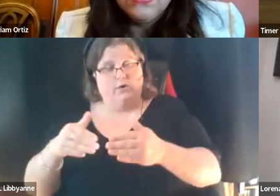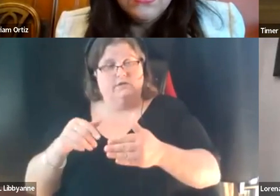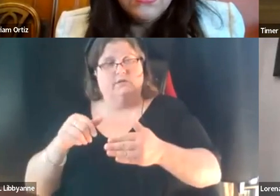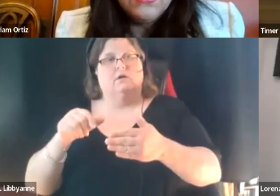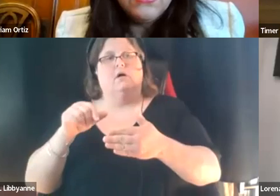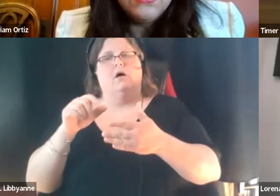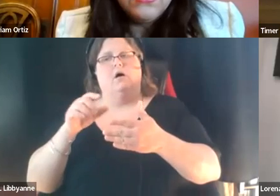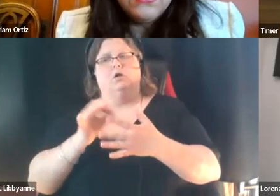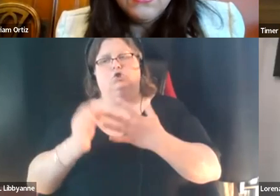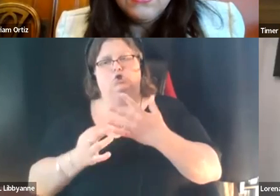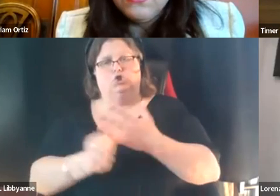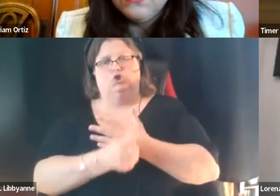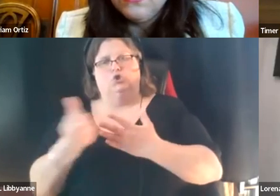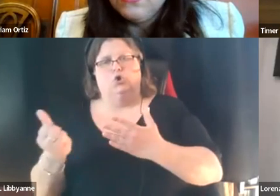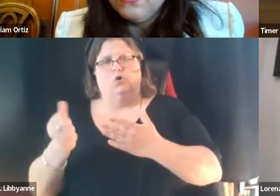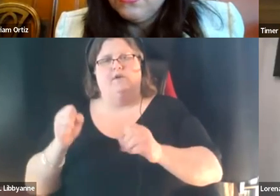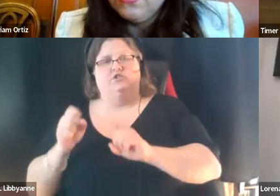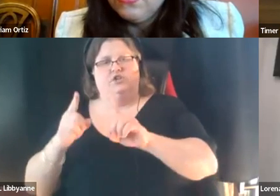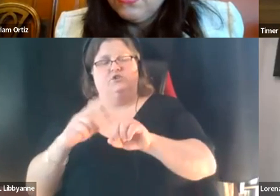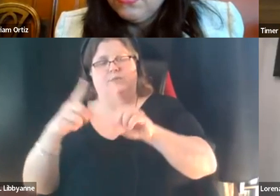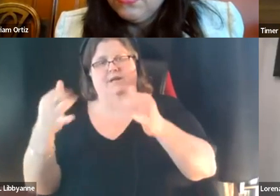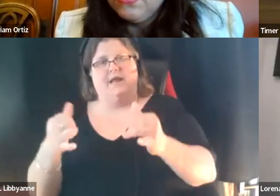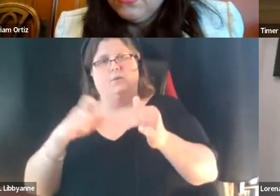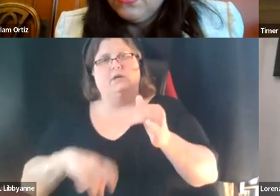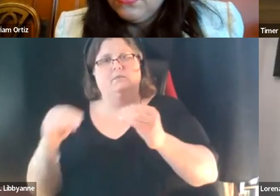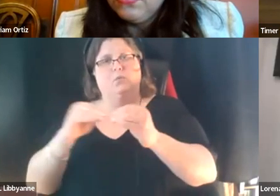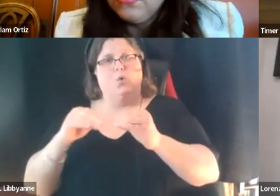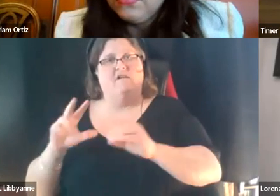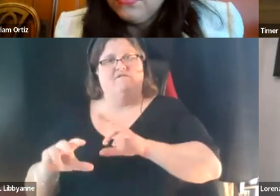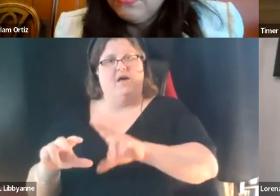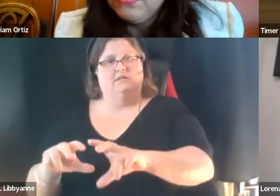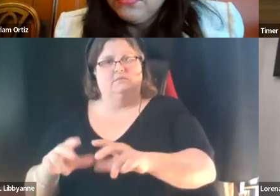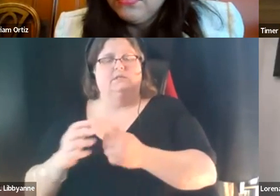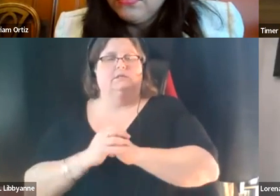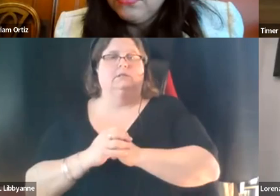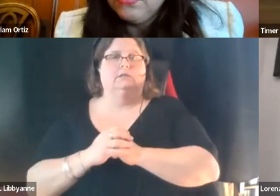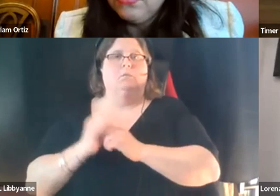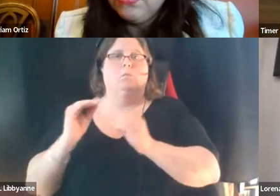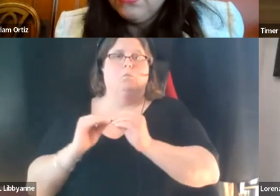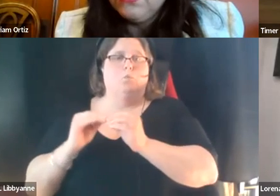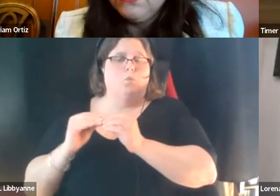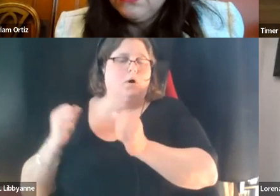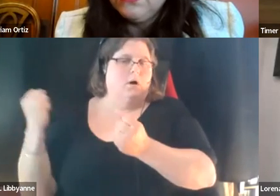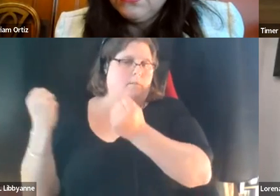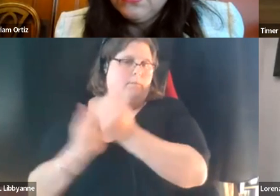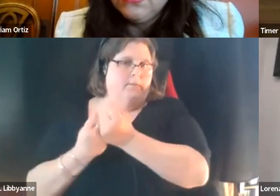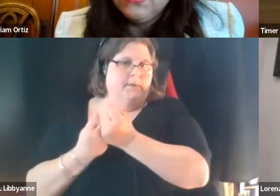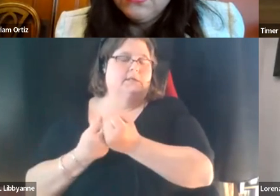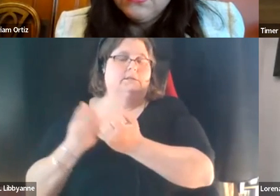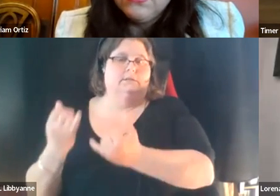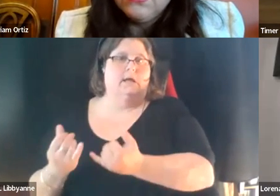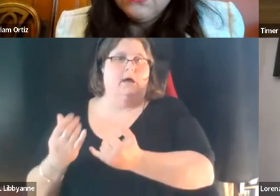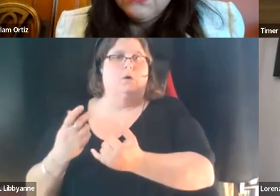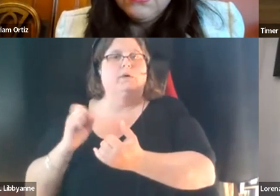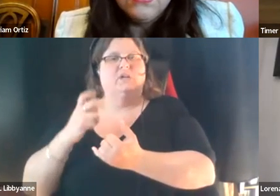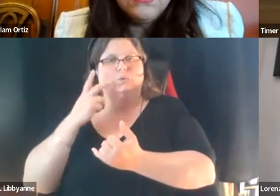It has to have some leadership. We need to be thinking about a portfolio of schools to meet all of those needs that are coming out. Anything that happens to the